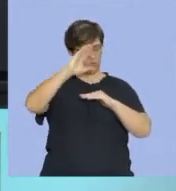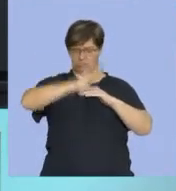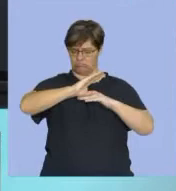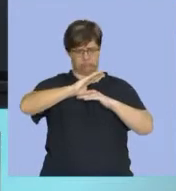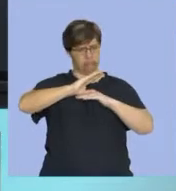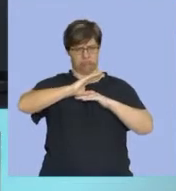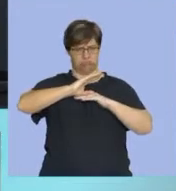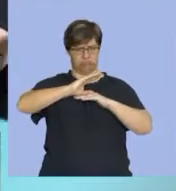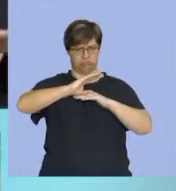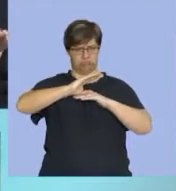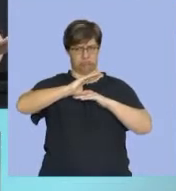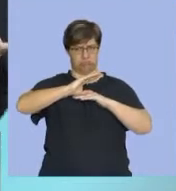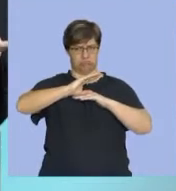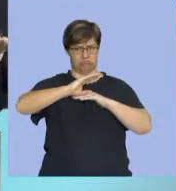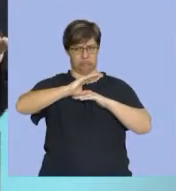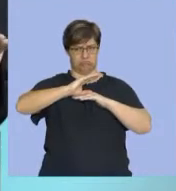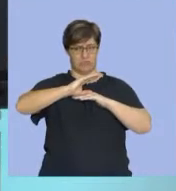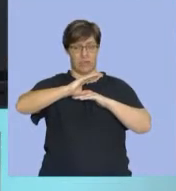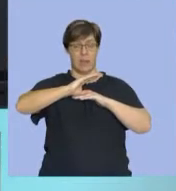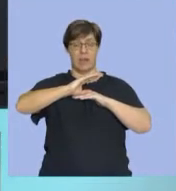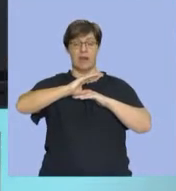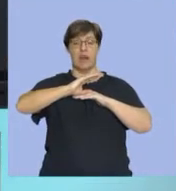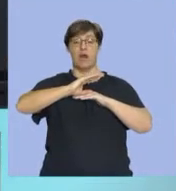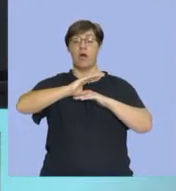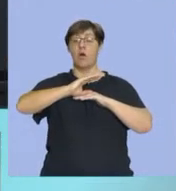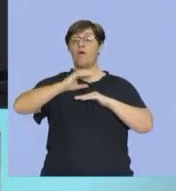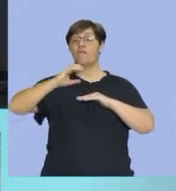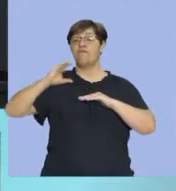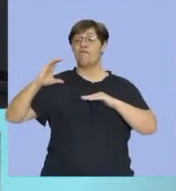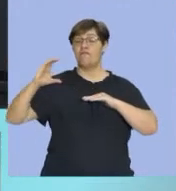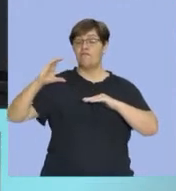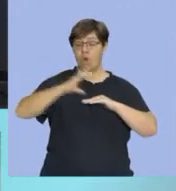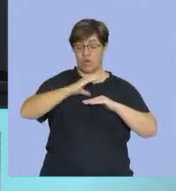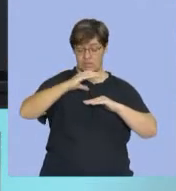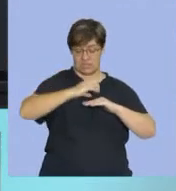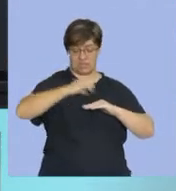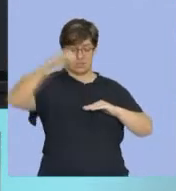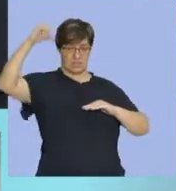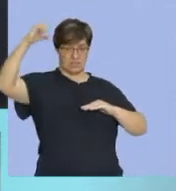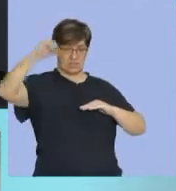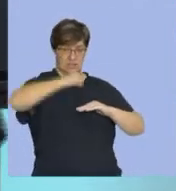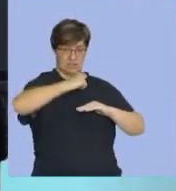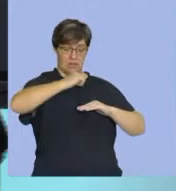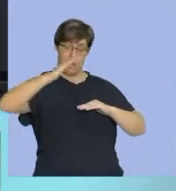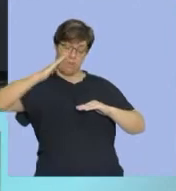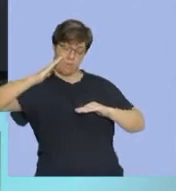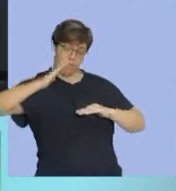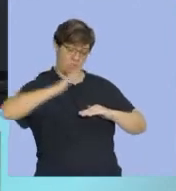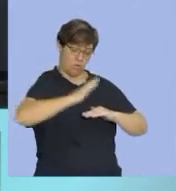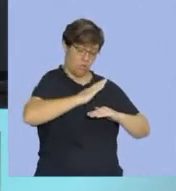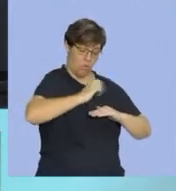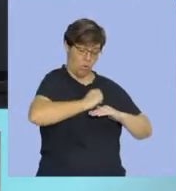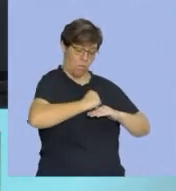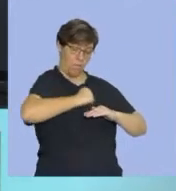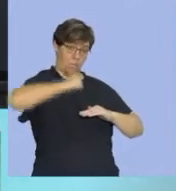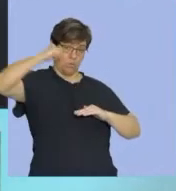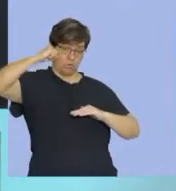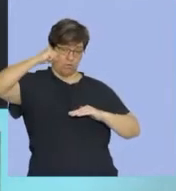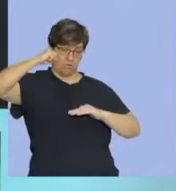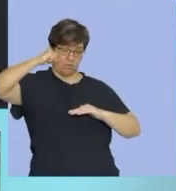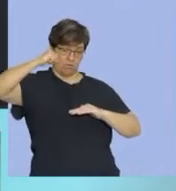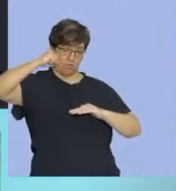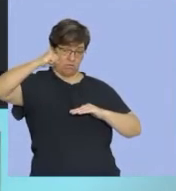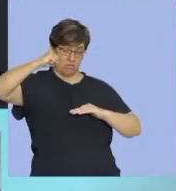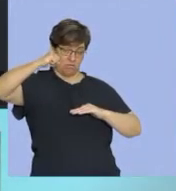object's flat on a surface, okay, and the force is at an angle. Now, whether it's pulling up at an angle